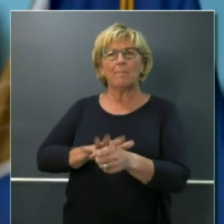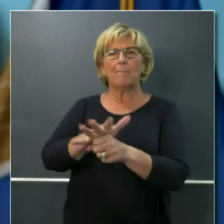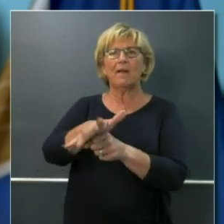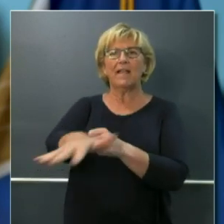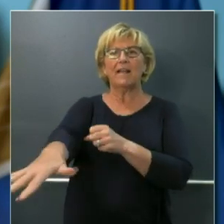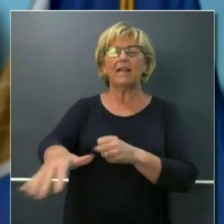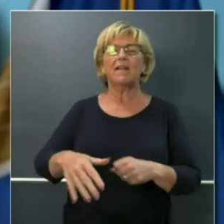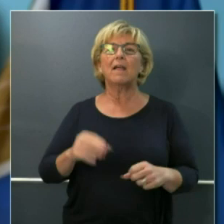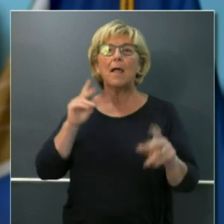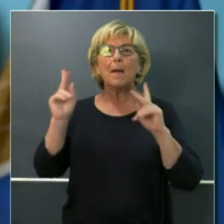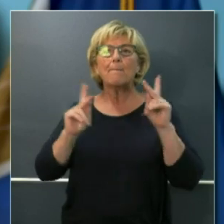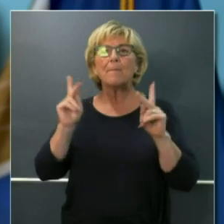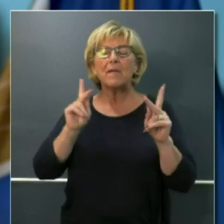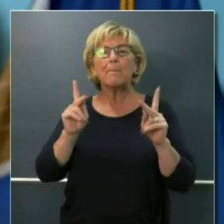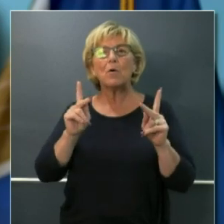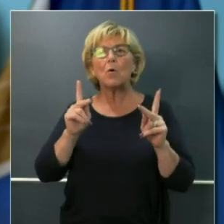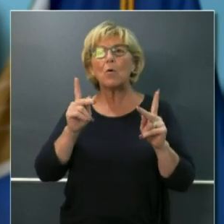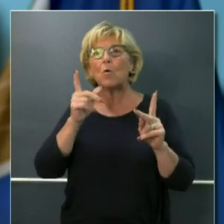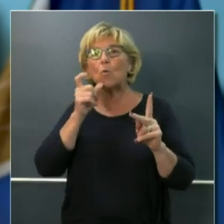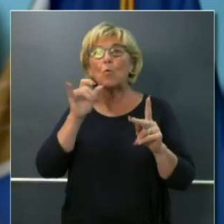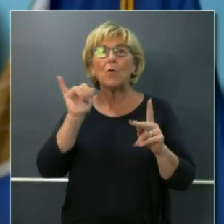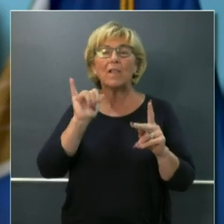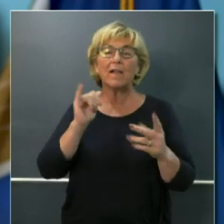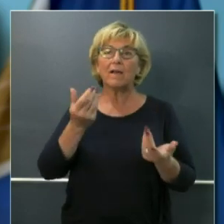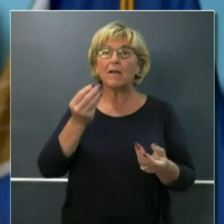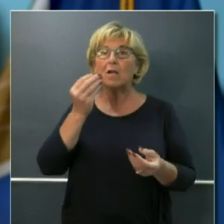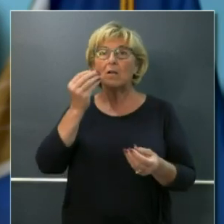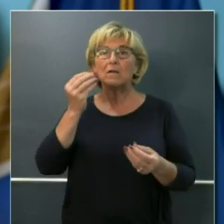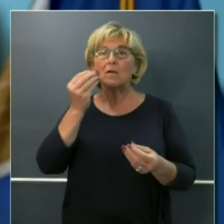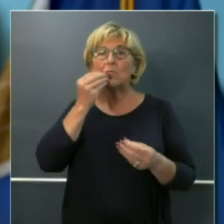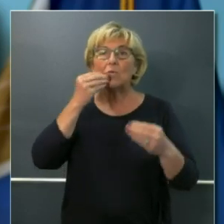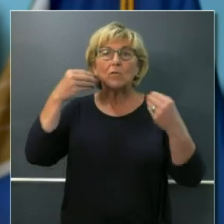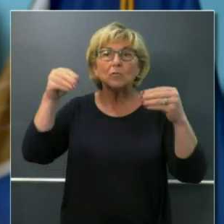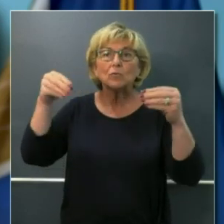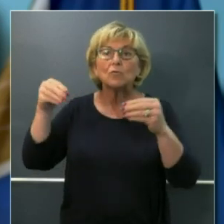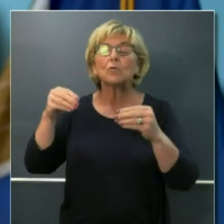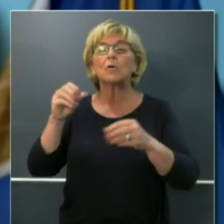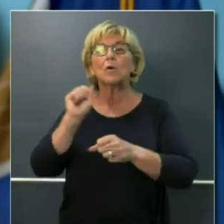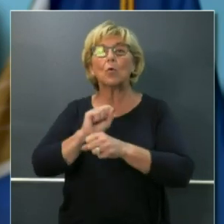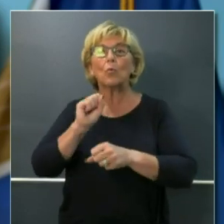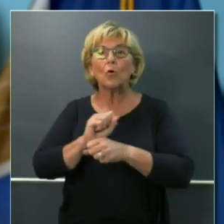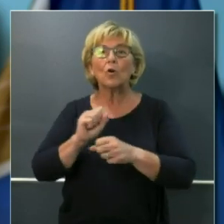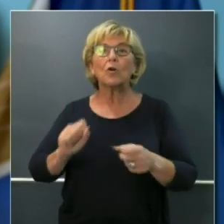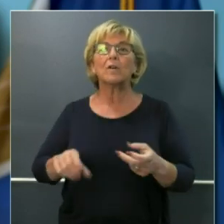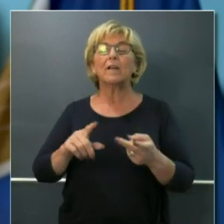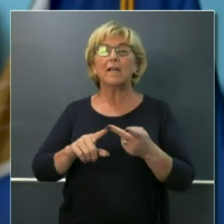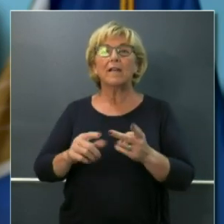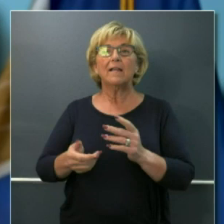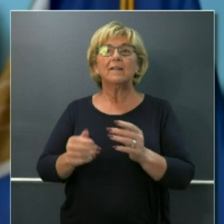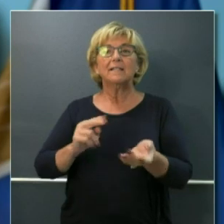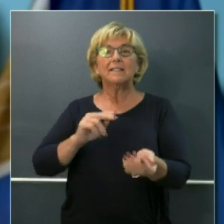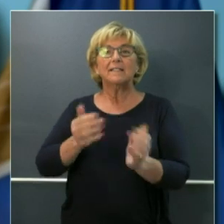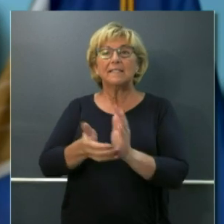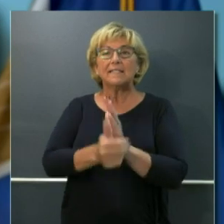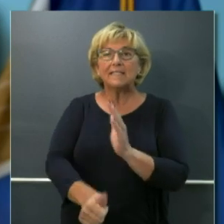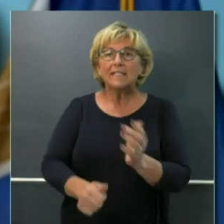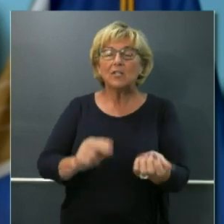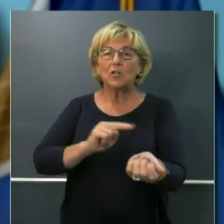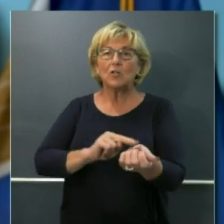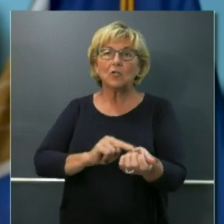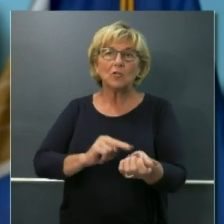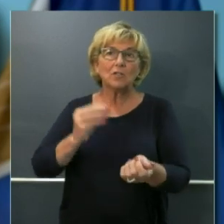make sure people that are on the front lines, grocery workers, are adequately supplied. Clearly, our skilled nursing homes, in-home supportive